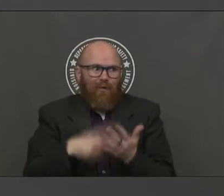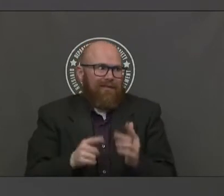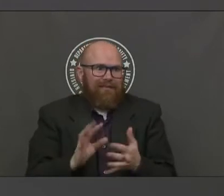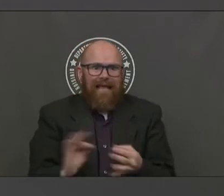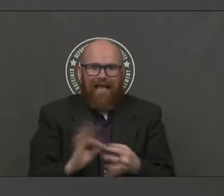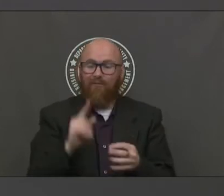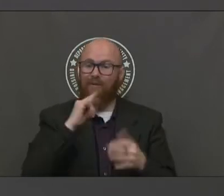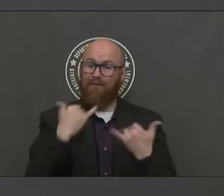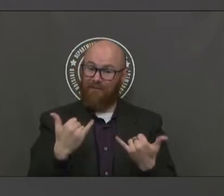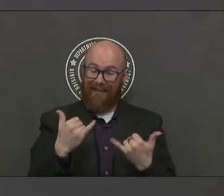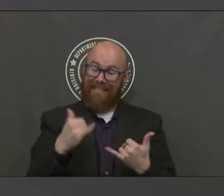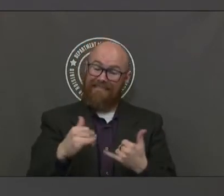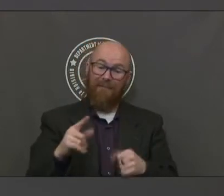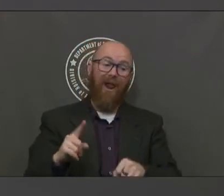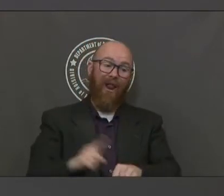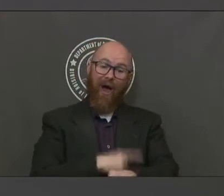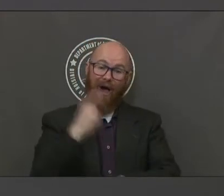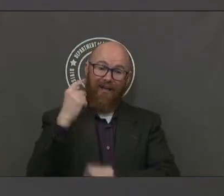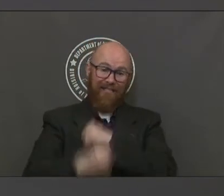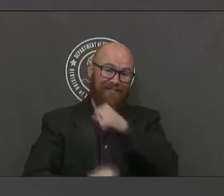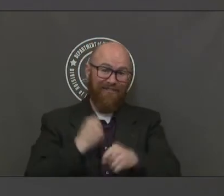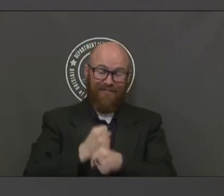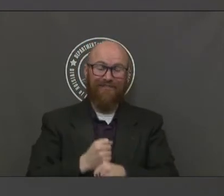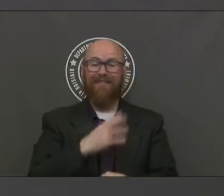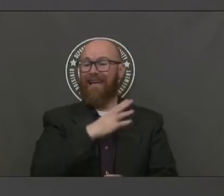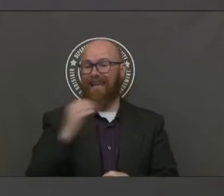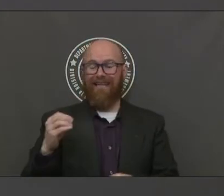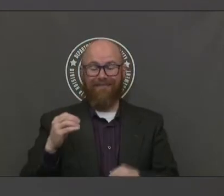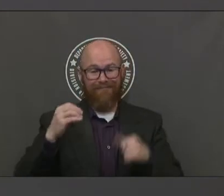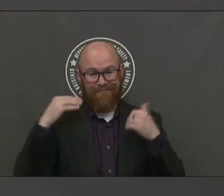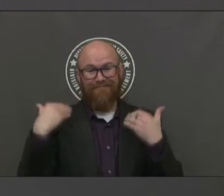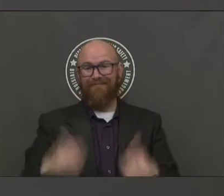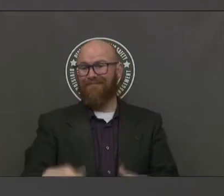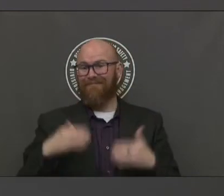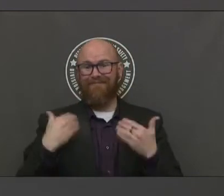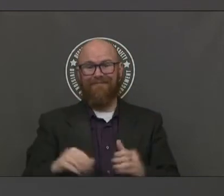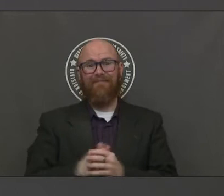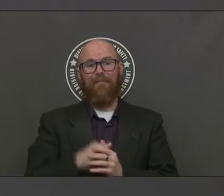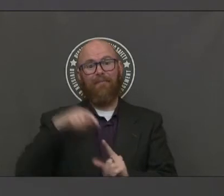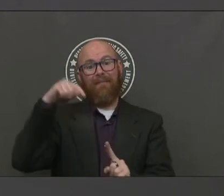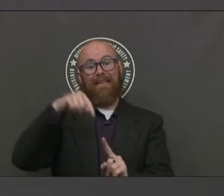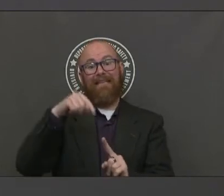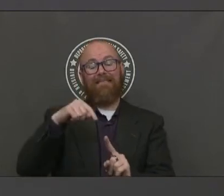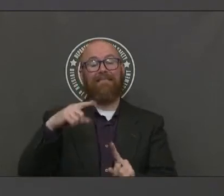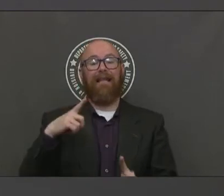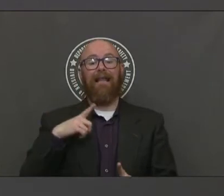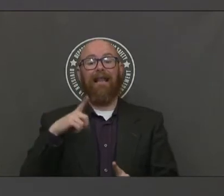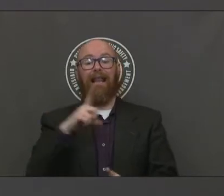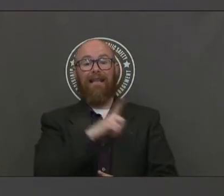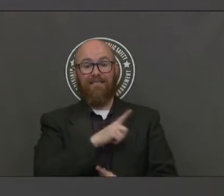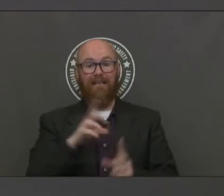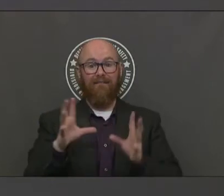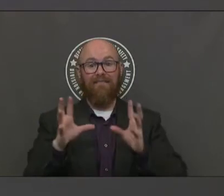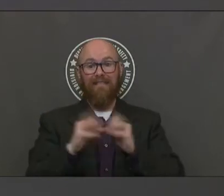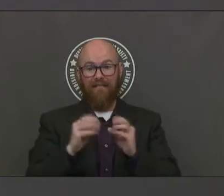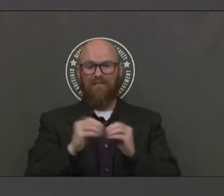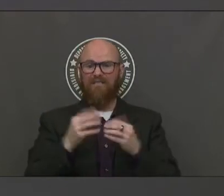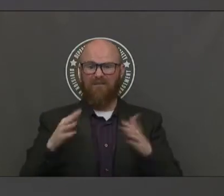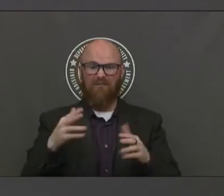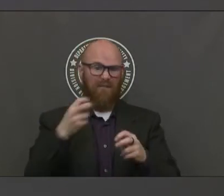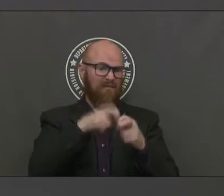a really long year, and it's been a really this legislative session has been tough,